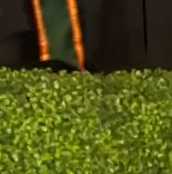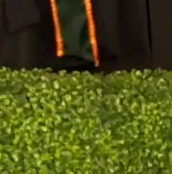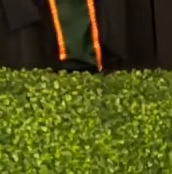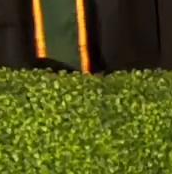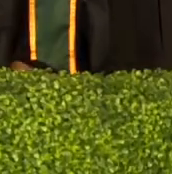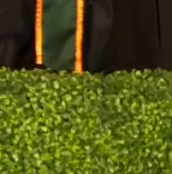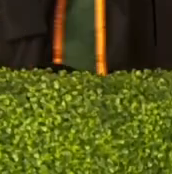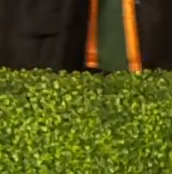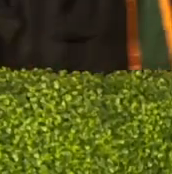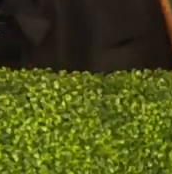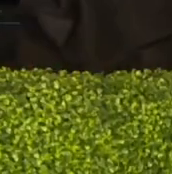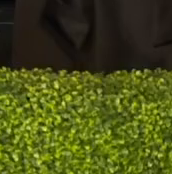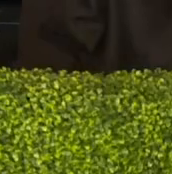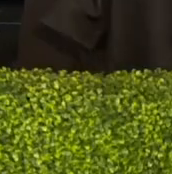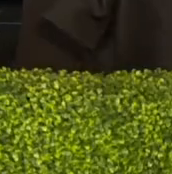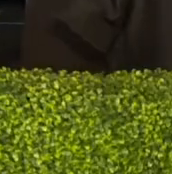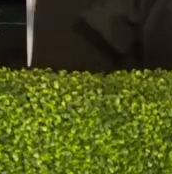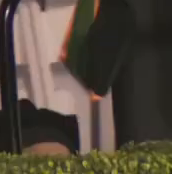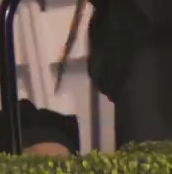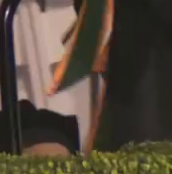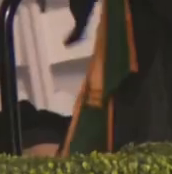Chanaporn Sintalut Plurt Chayako.